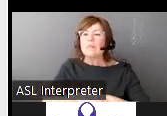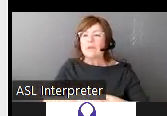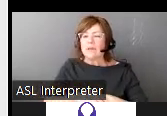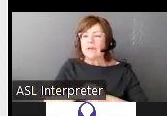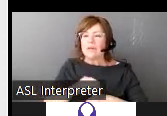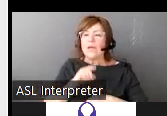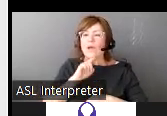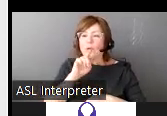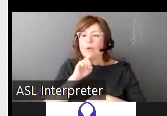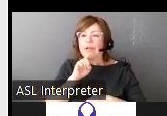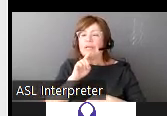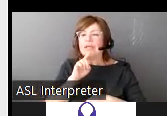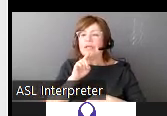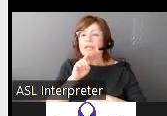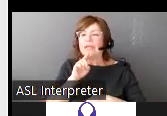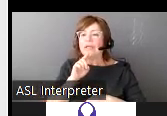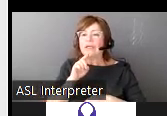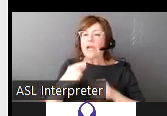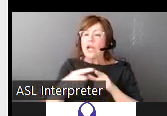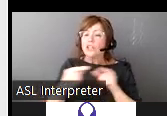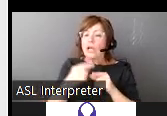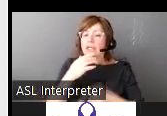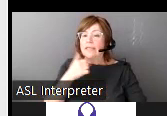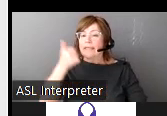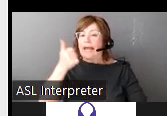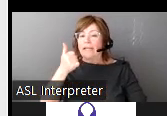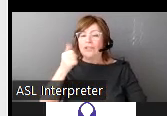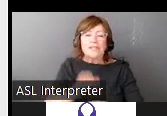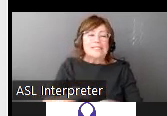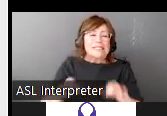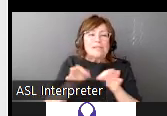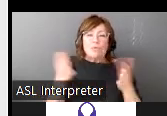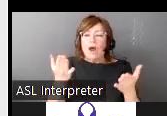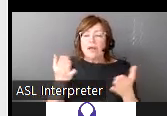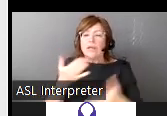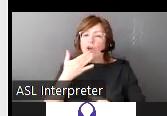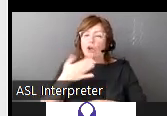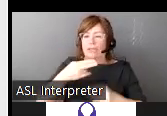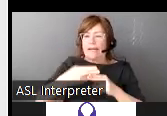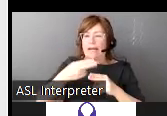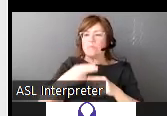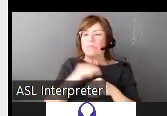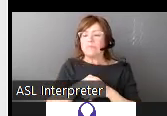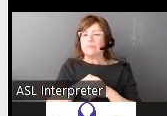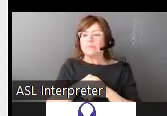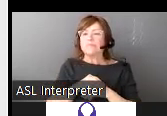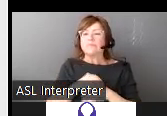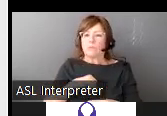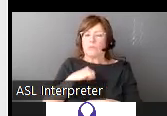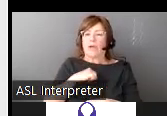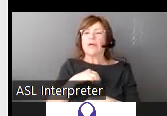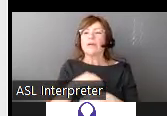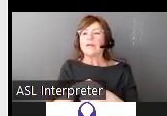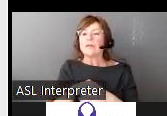utmost importance among many Chinese elders. Some of our study participants expanded on how the significance of